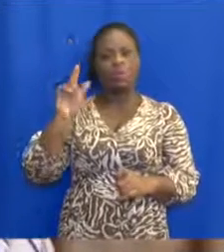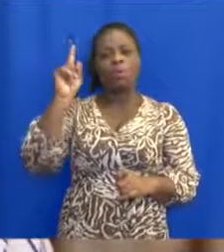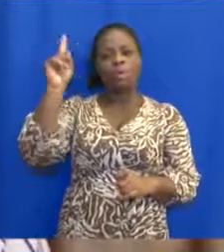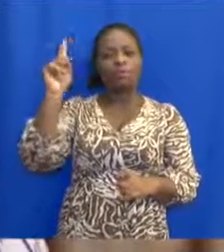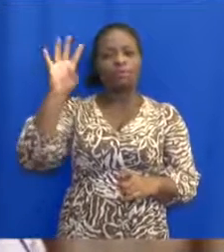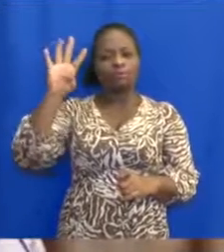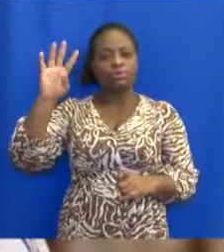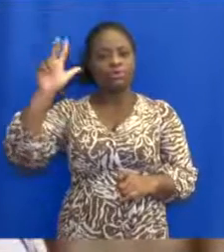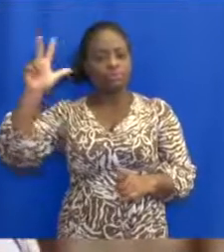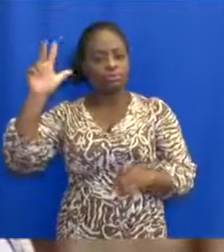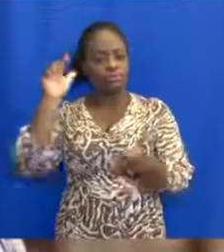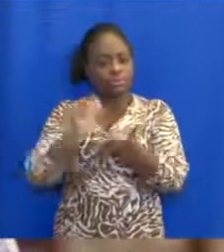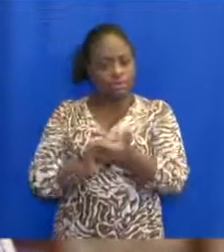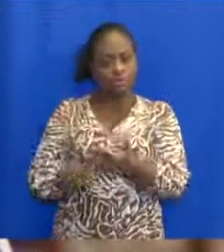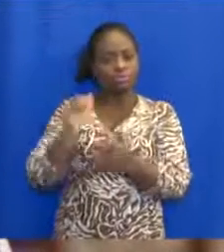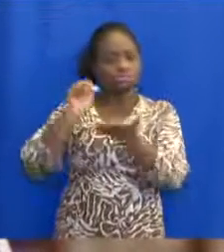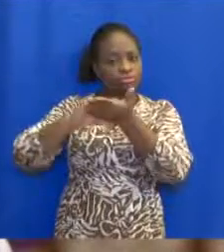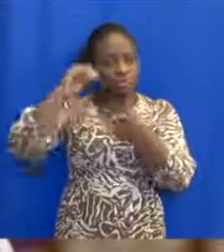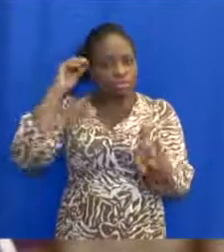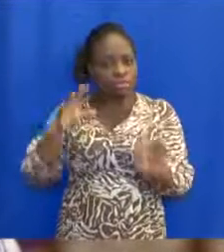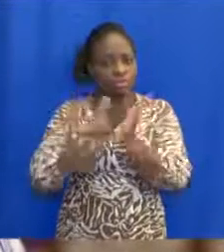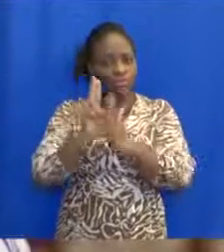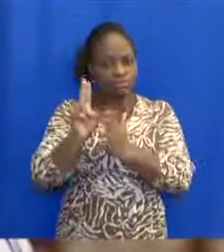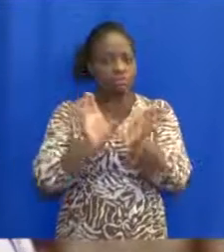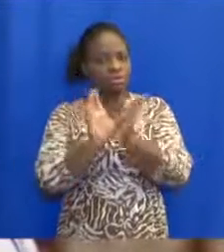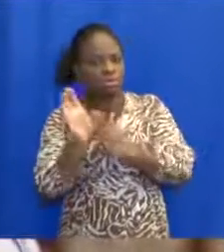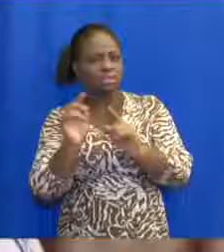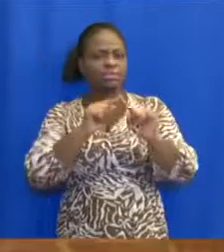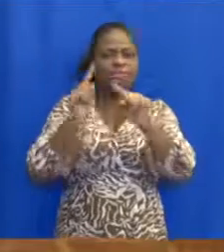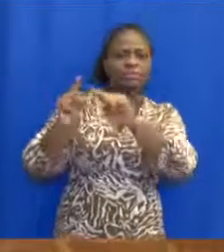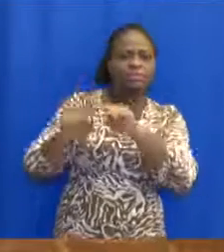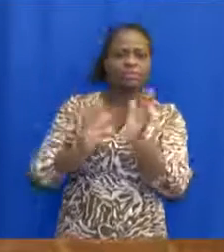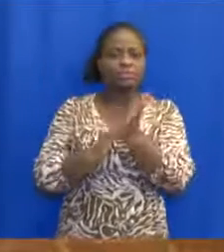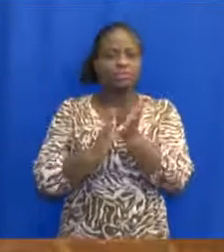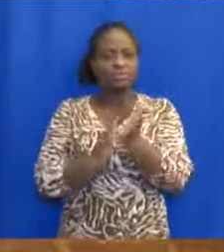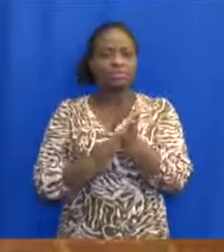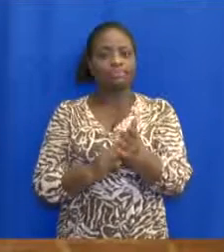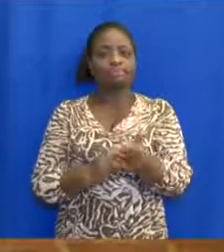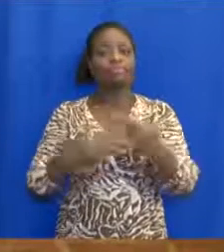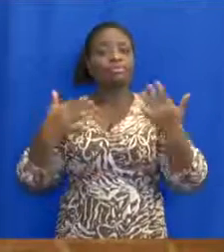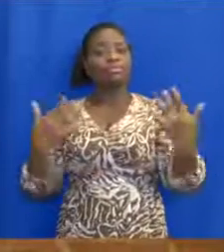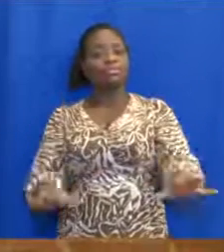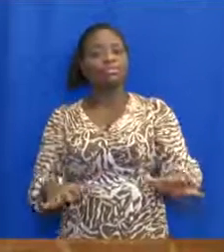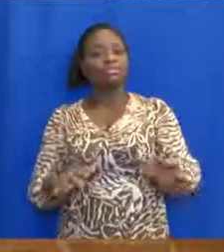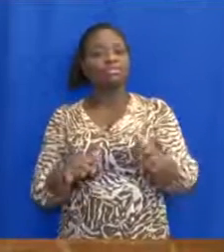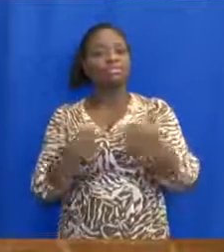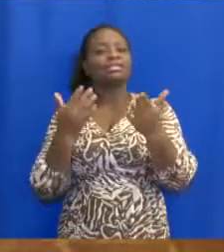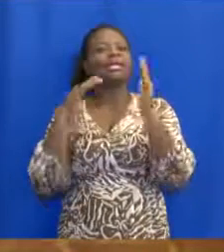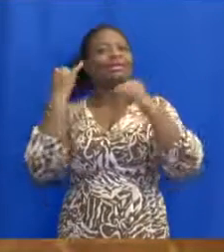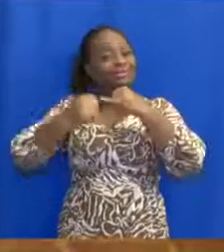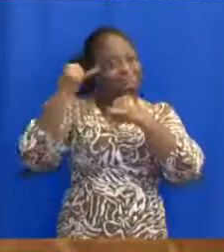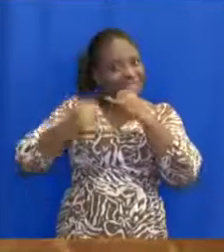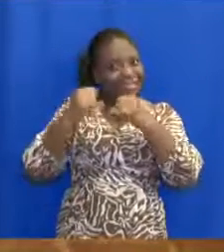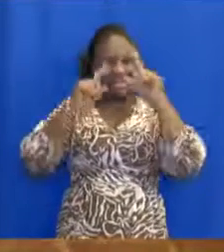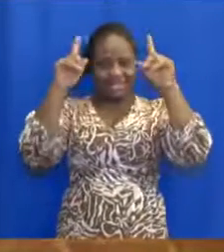127,143 of students in our universities and other tertiary institutions have now all virtually completed their